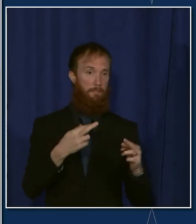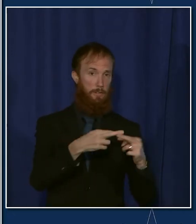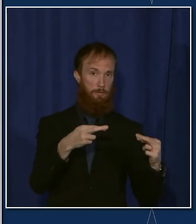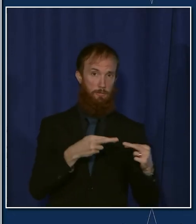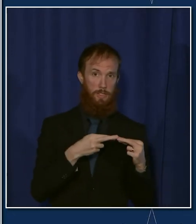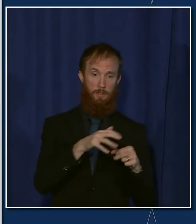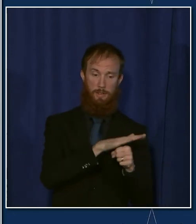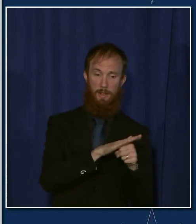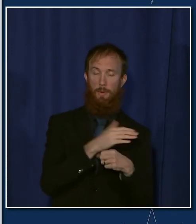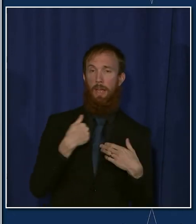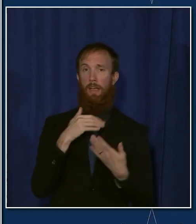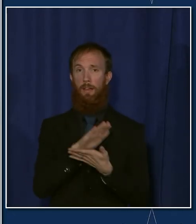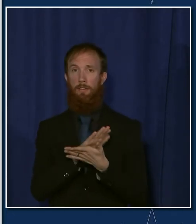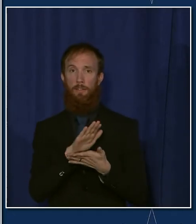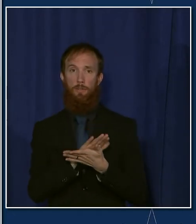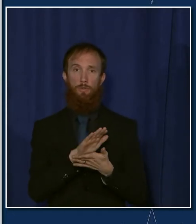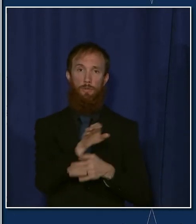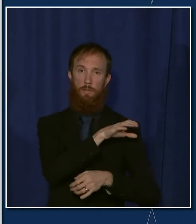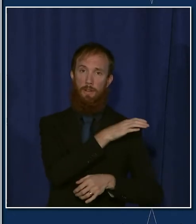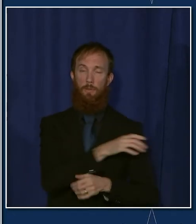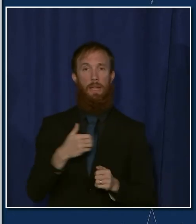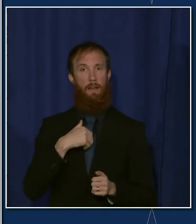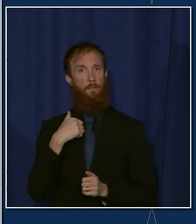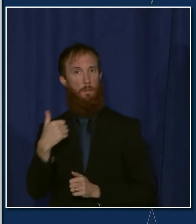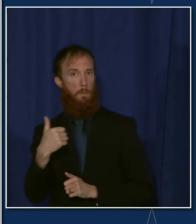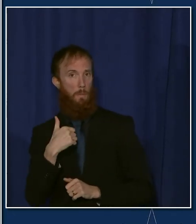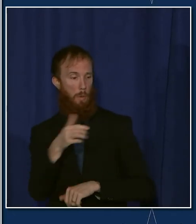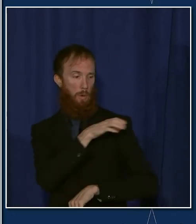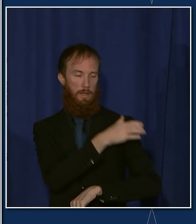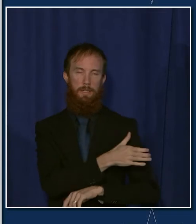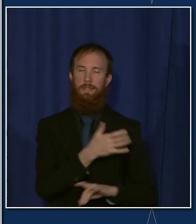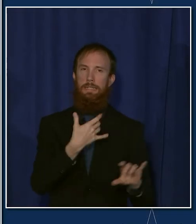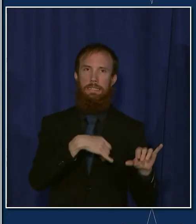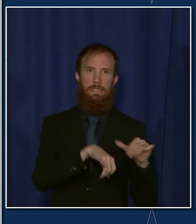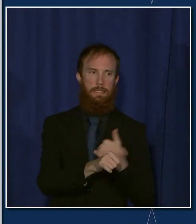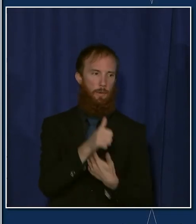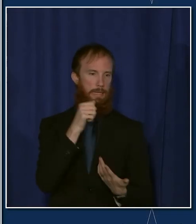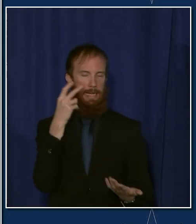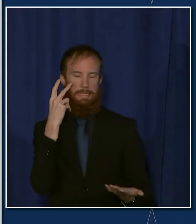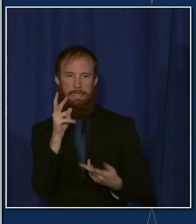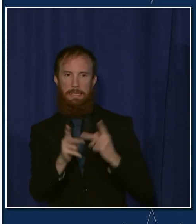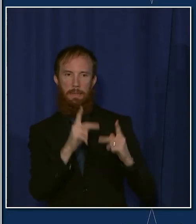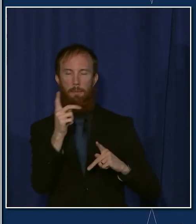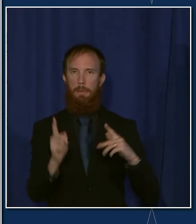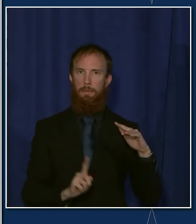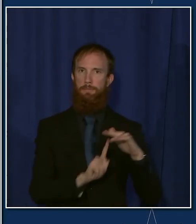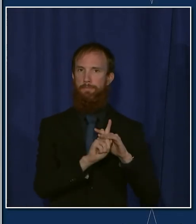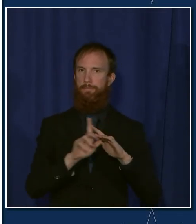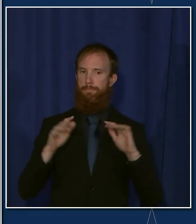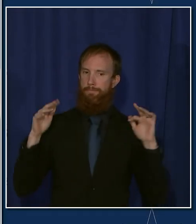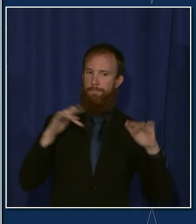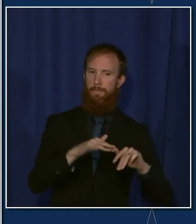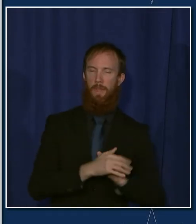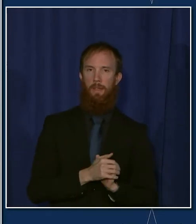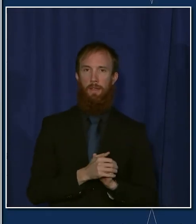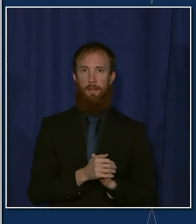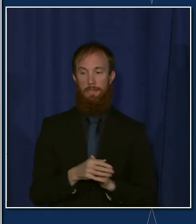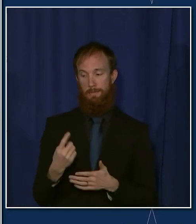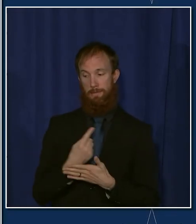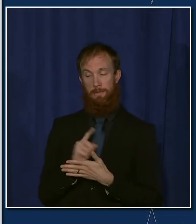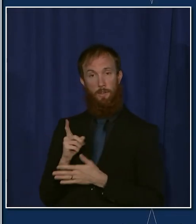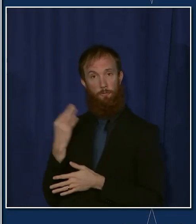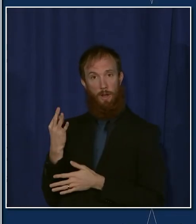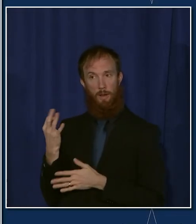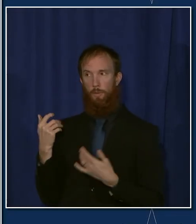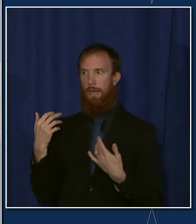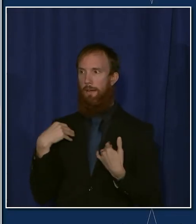school-based clinics, we have our mobile clinics, but even with that, we don't see individuals coming. In fact, this Friday, we had a great turnout across all of our 4